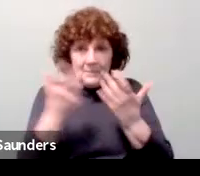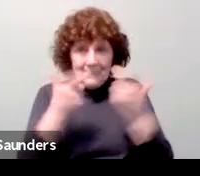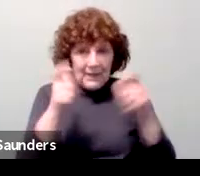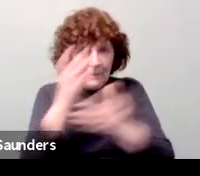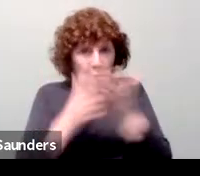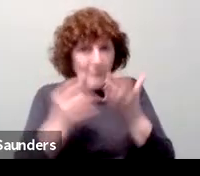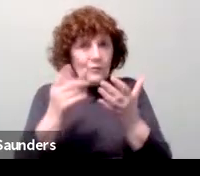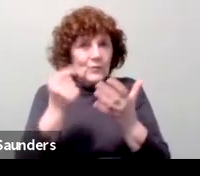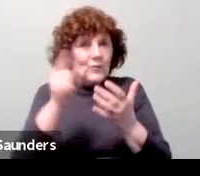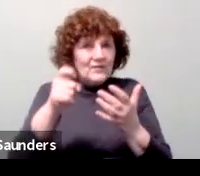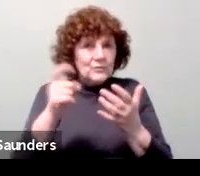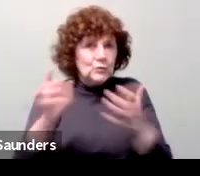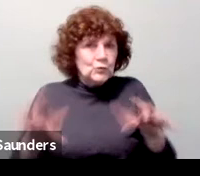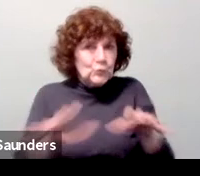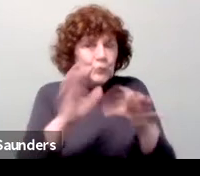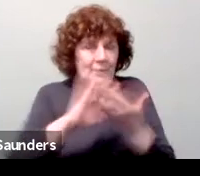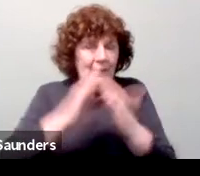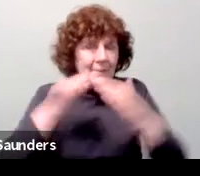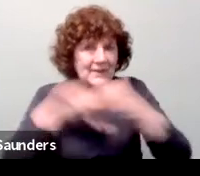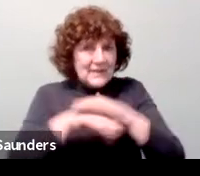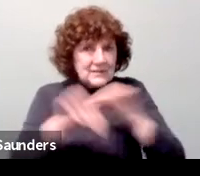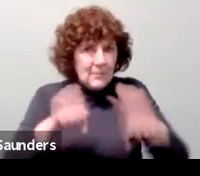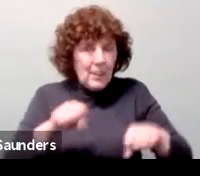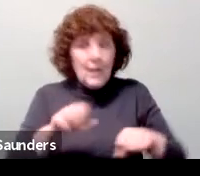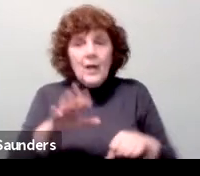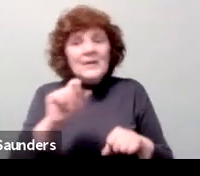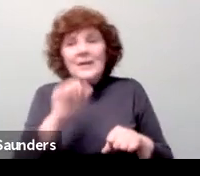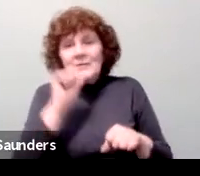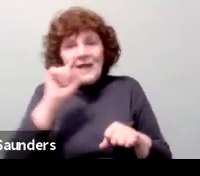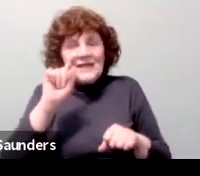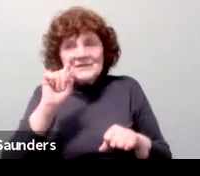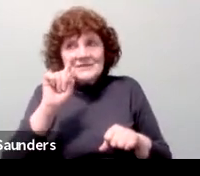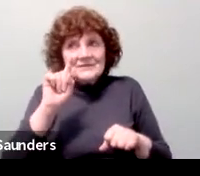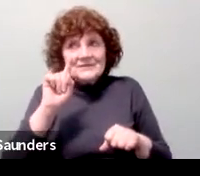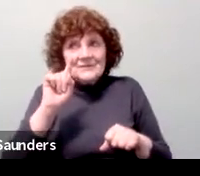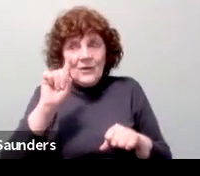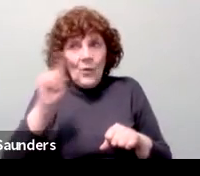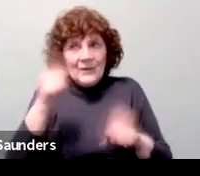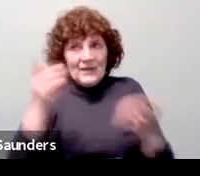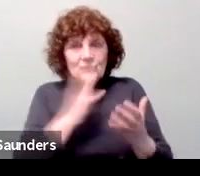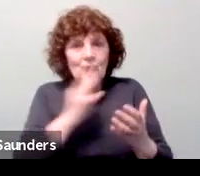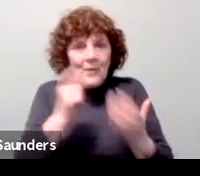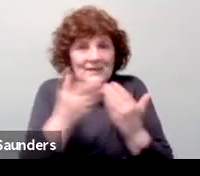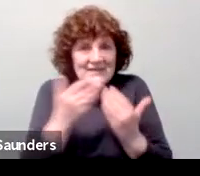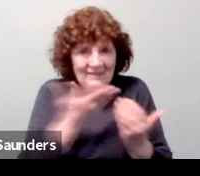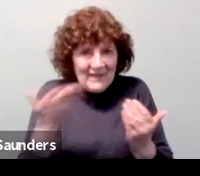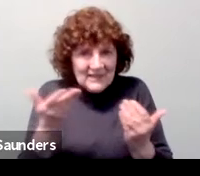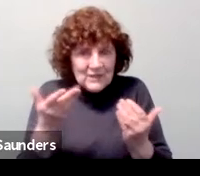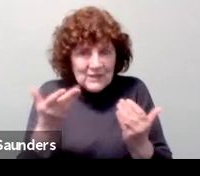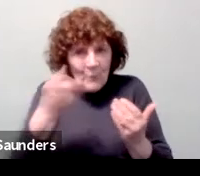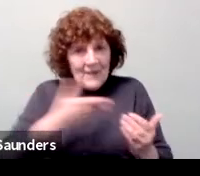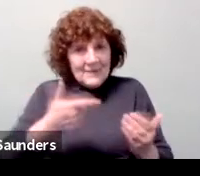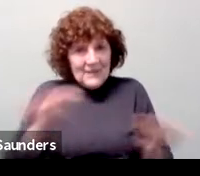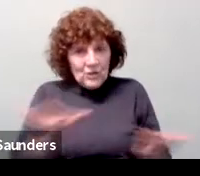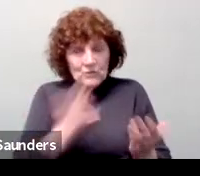and just talk to you about the low-hanging fruit. I was asked to come here tonight and talk to you about what